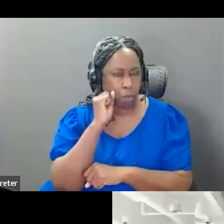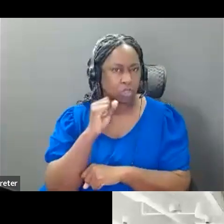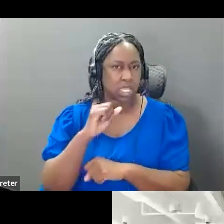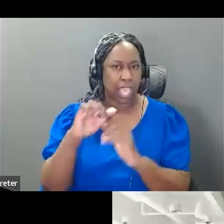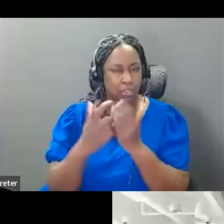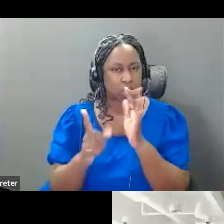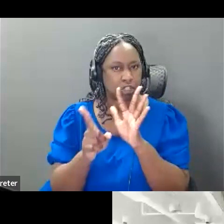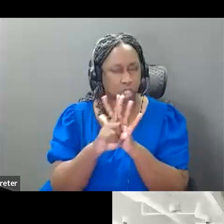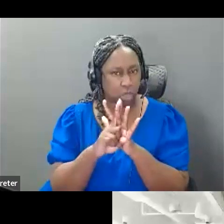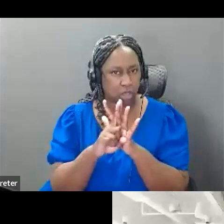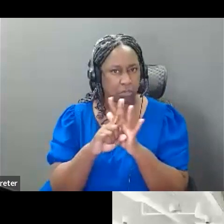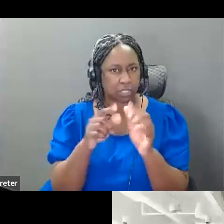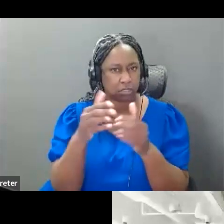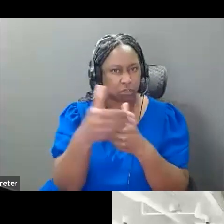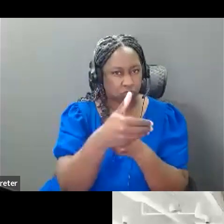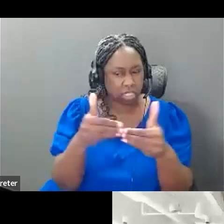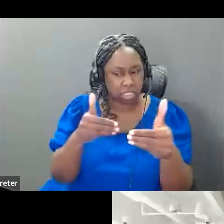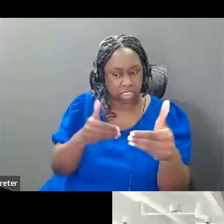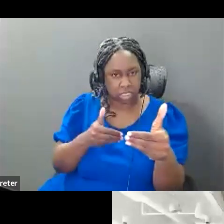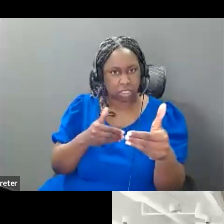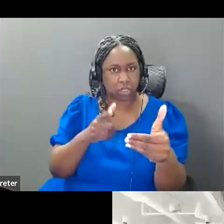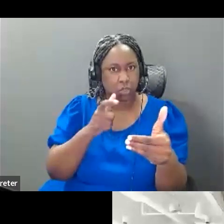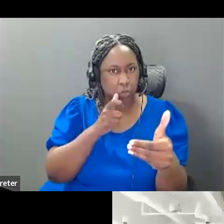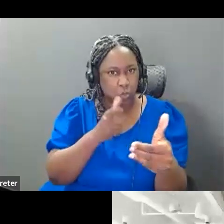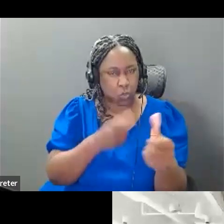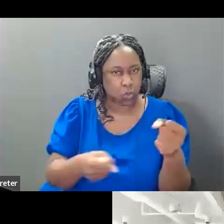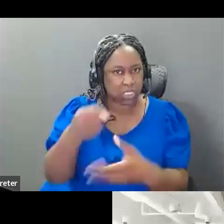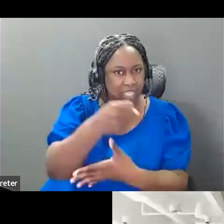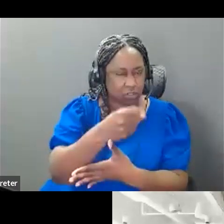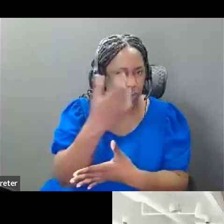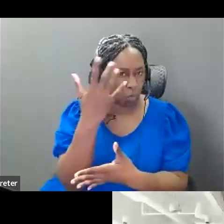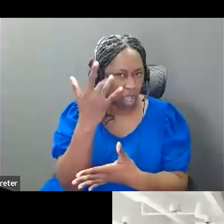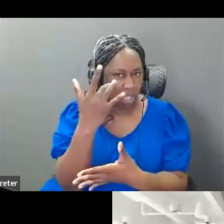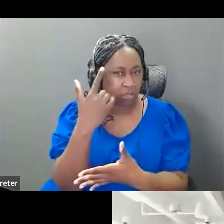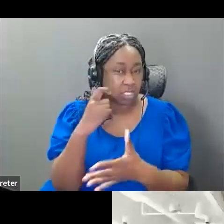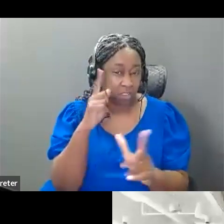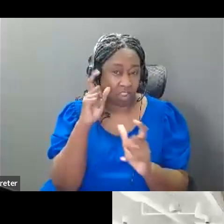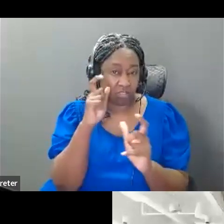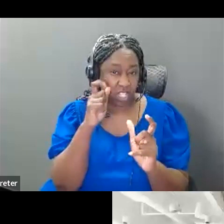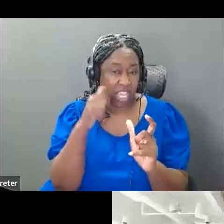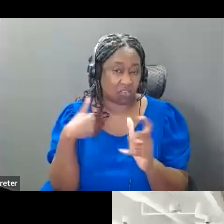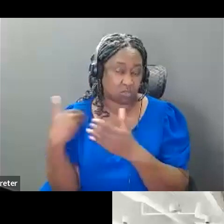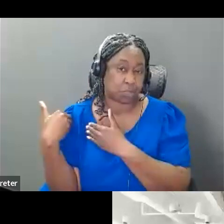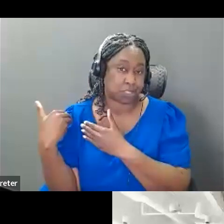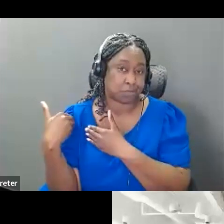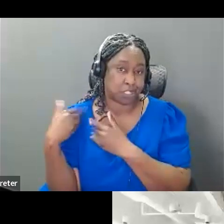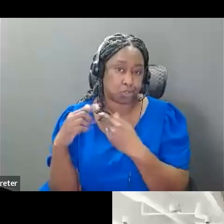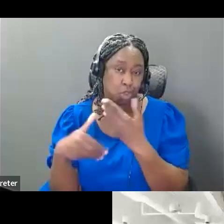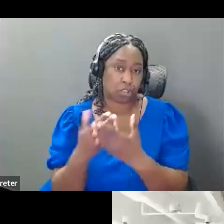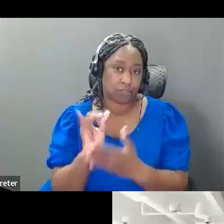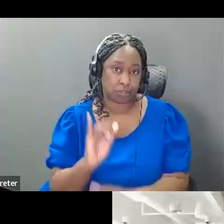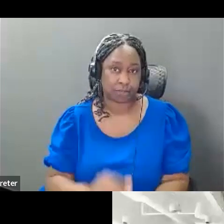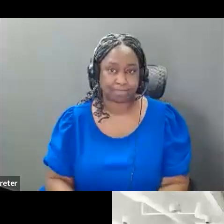in the compositions, who is being literally centered and why, because the photographers have a responsibility to all of this